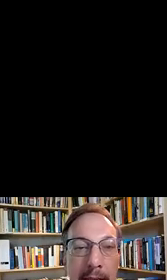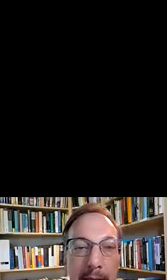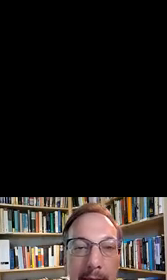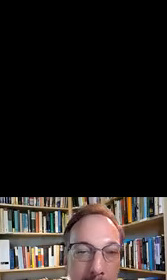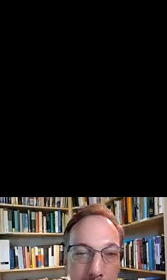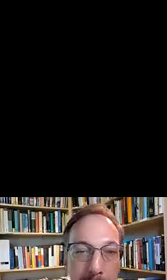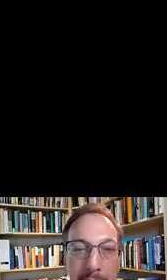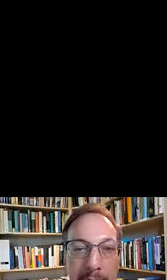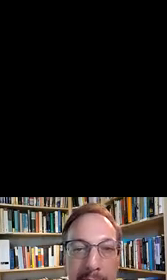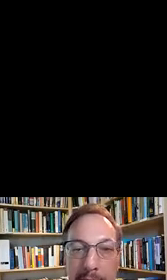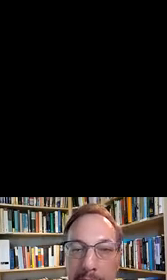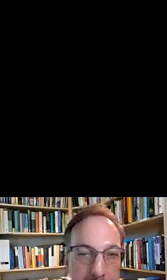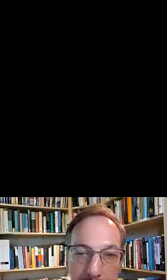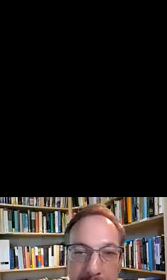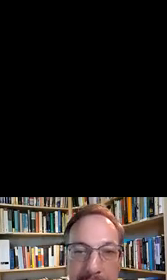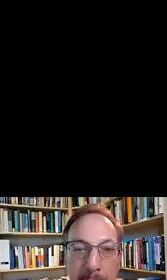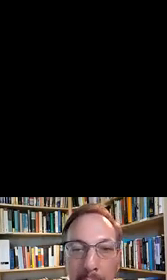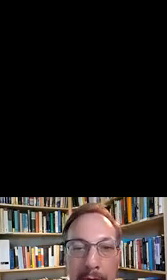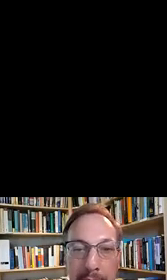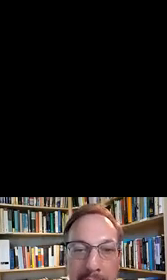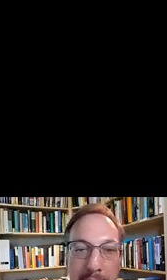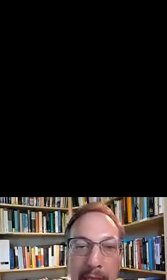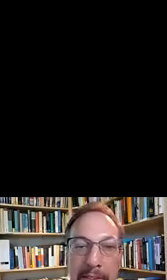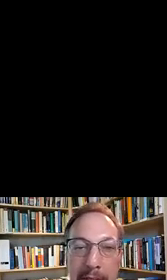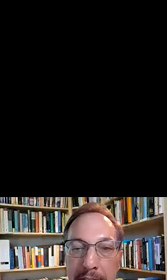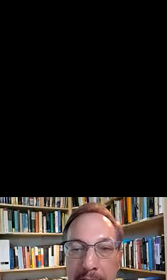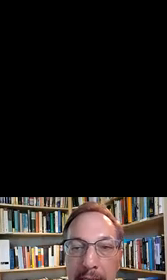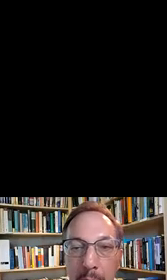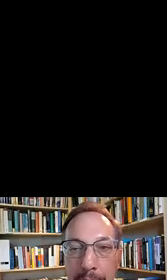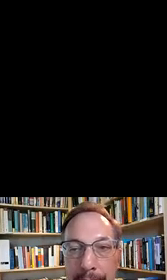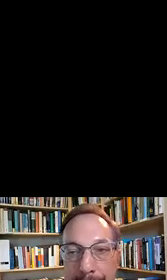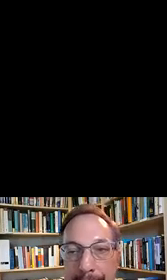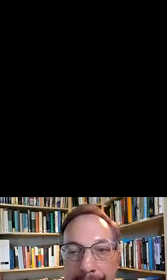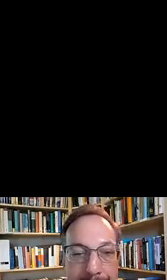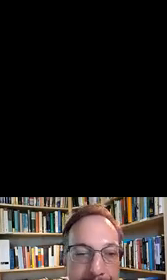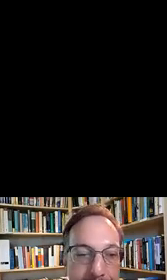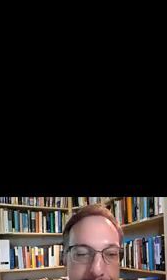Science, and you're in the Faculty of Arts, it's the same prof, it's the same lecture, it's the same course.